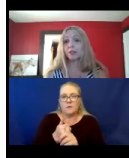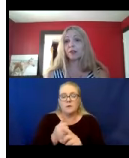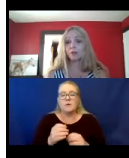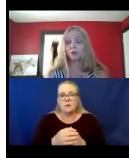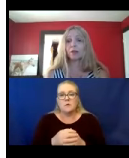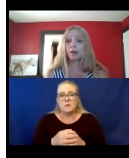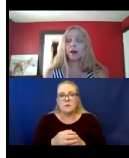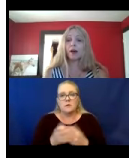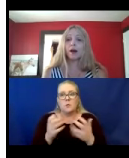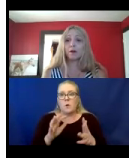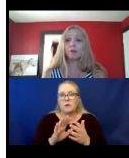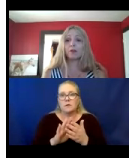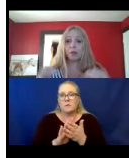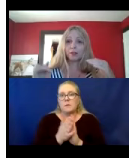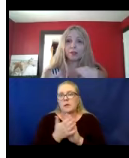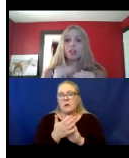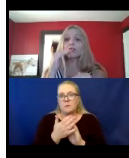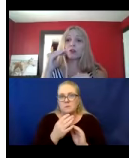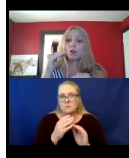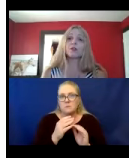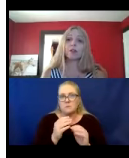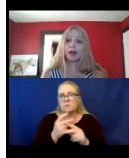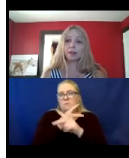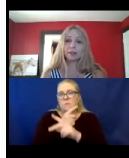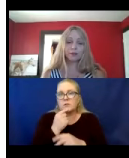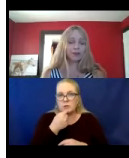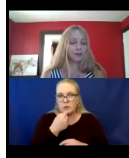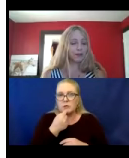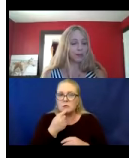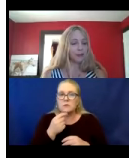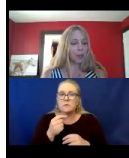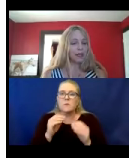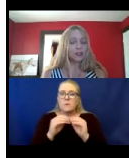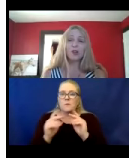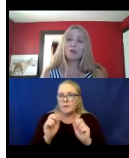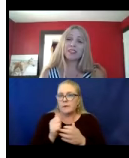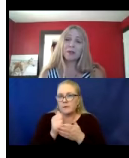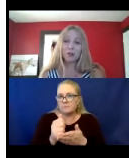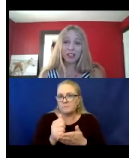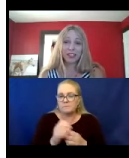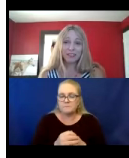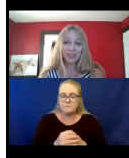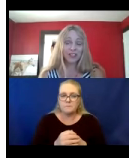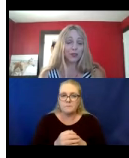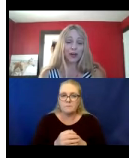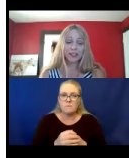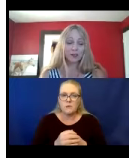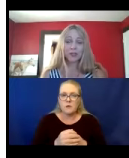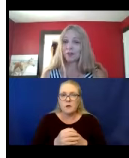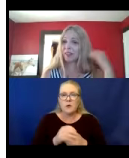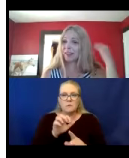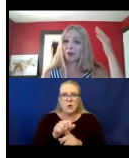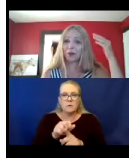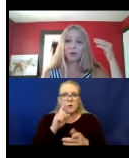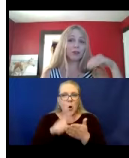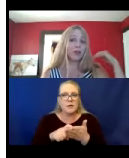significantly serious for them, and we can change the course of that. So noticing them early is great. If